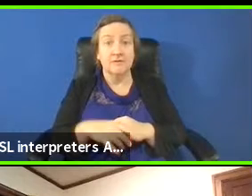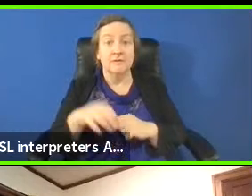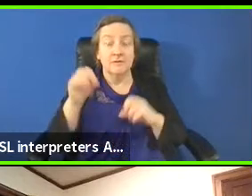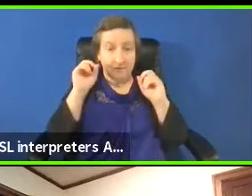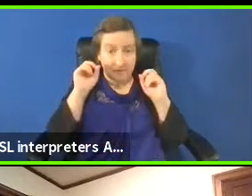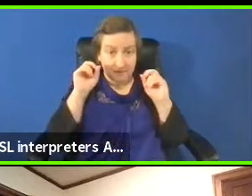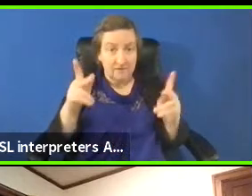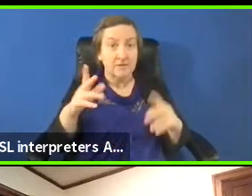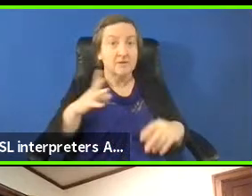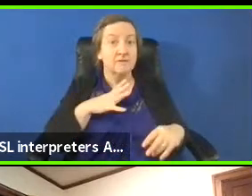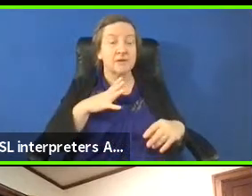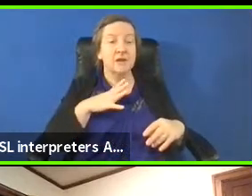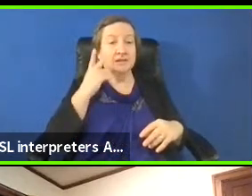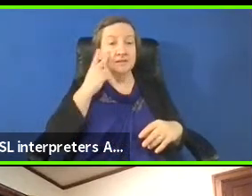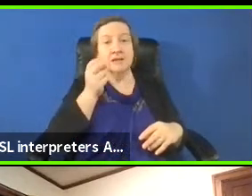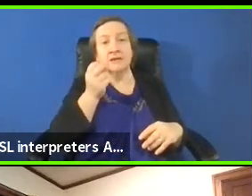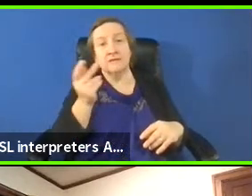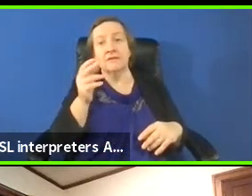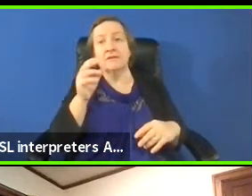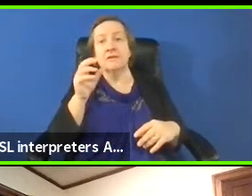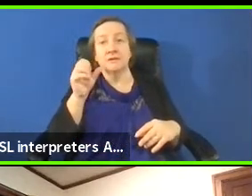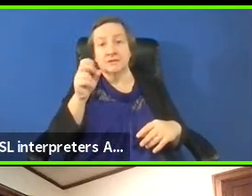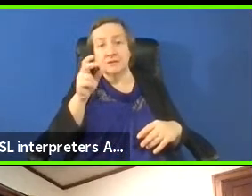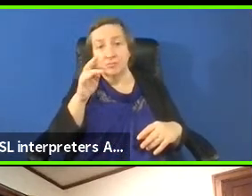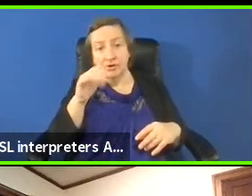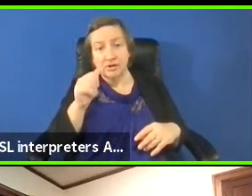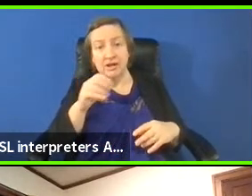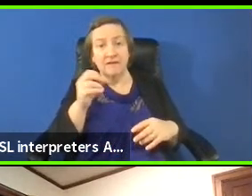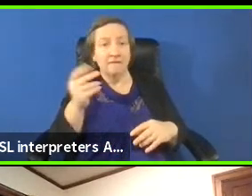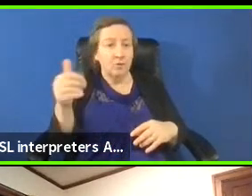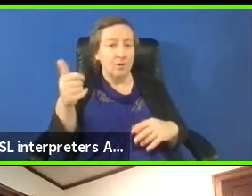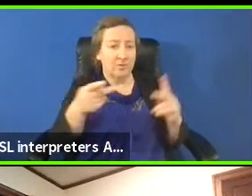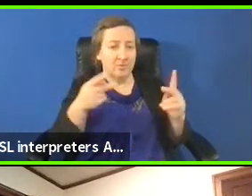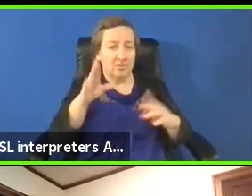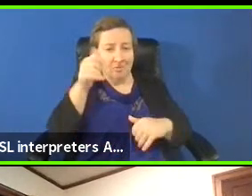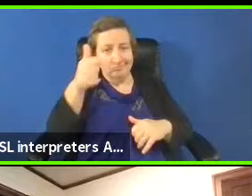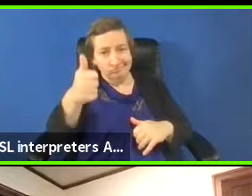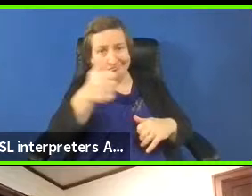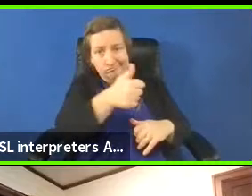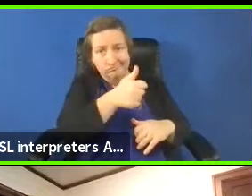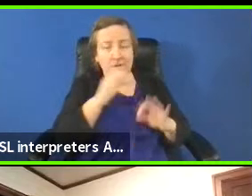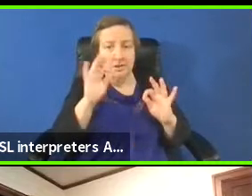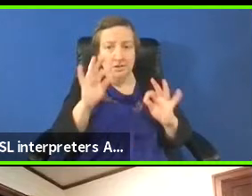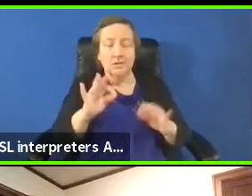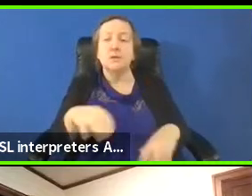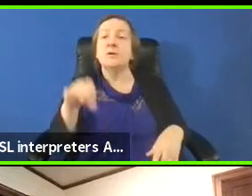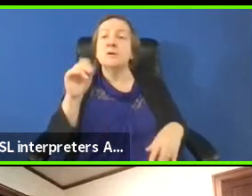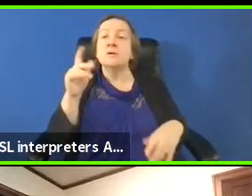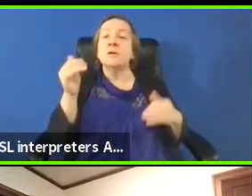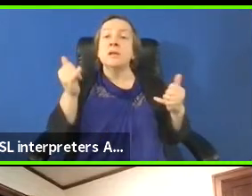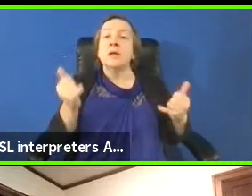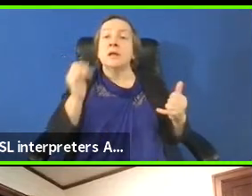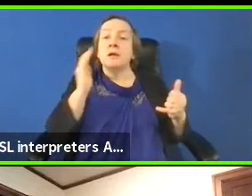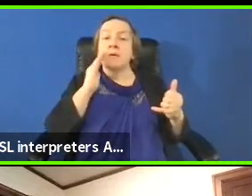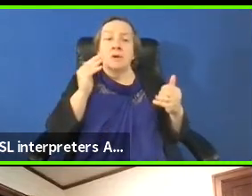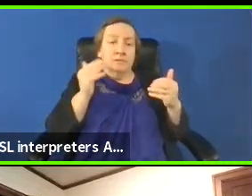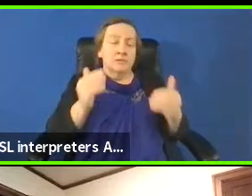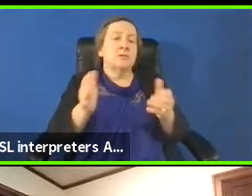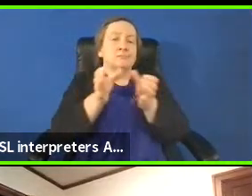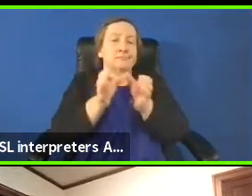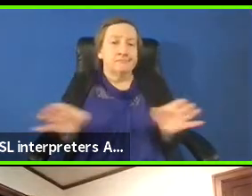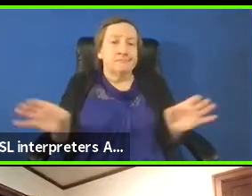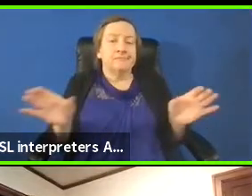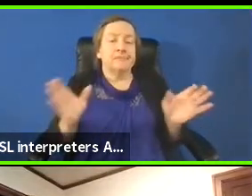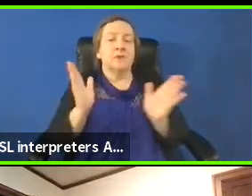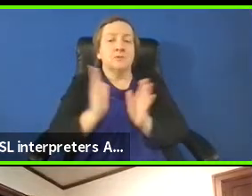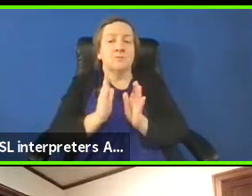So I think, okay, and I see Sabrina's thumbs up and maybe a few others. So how about we do that? Why don't we go into the